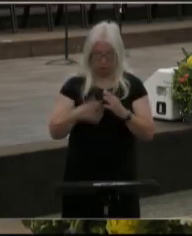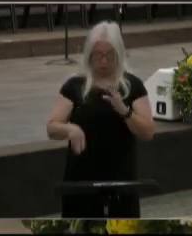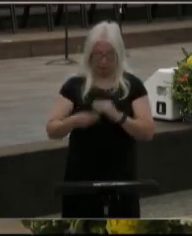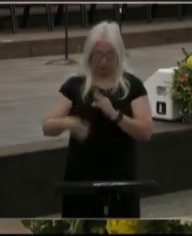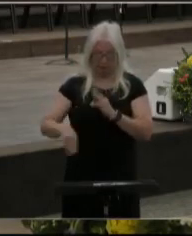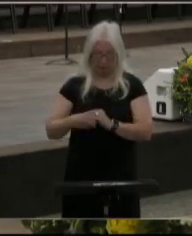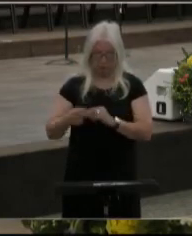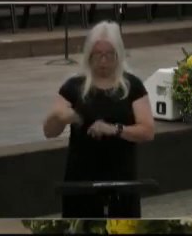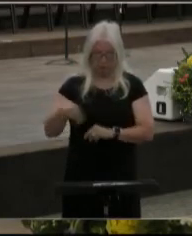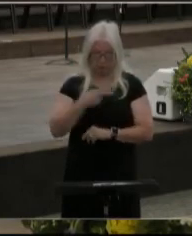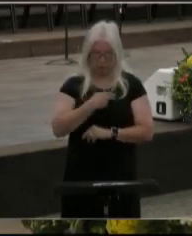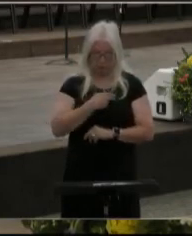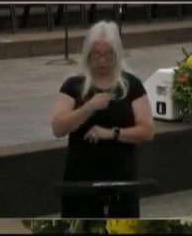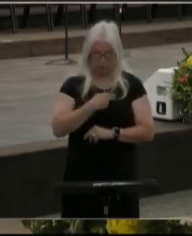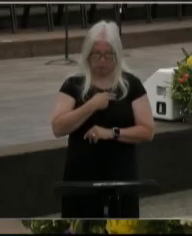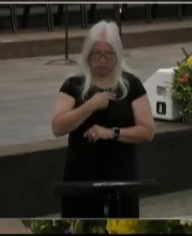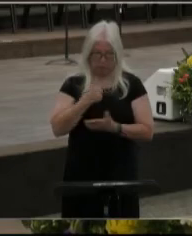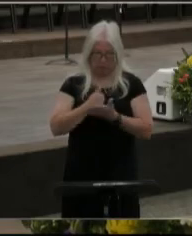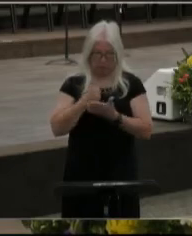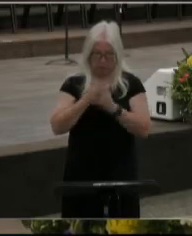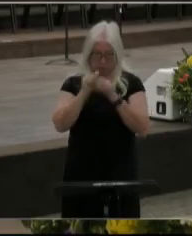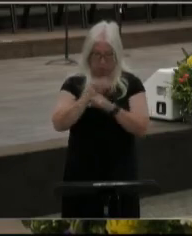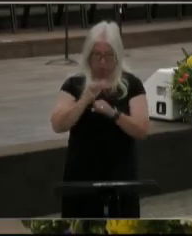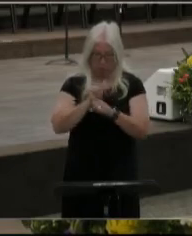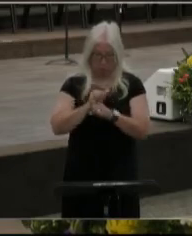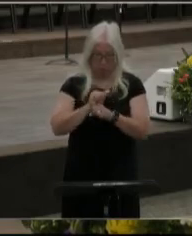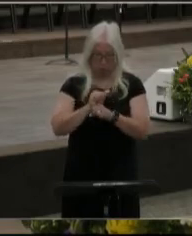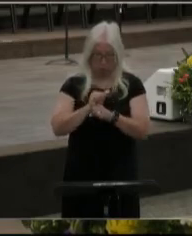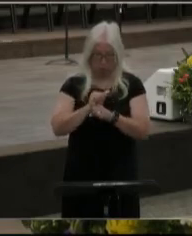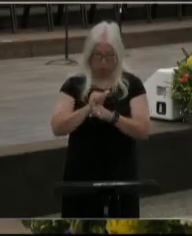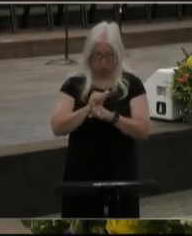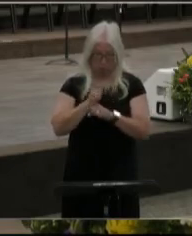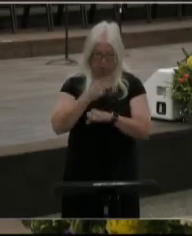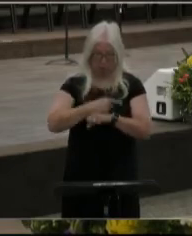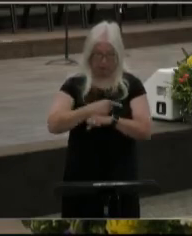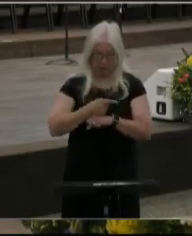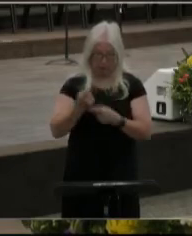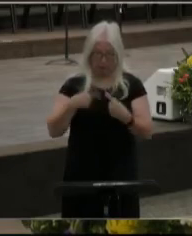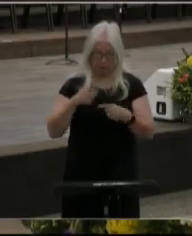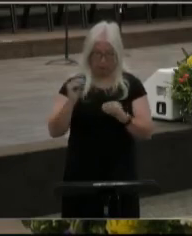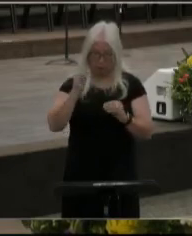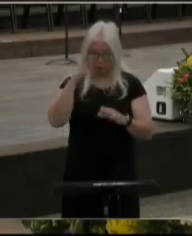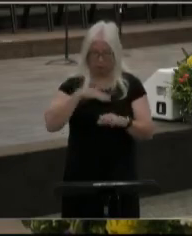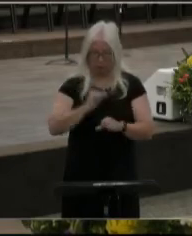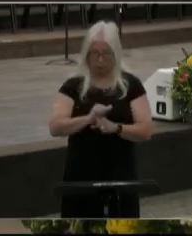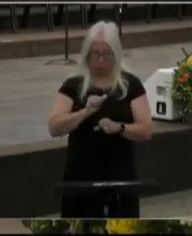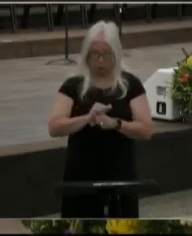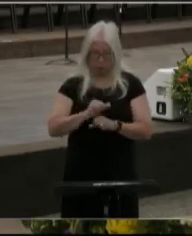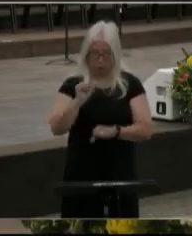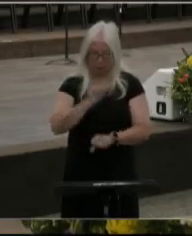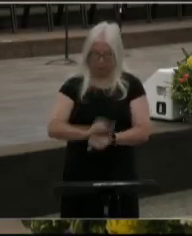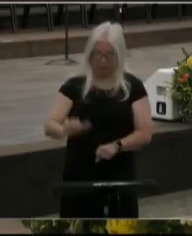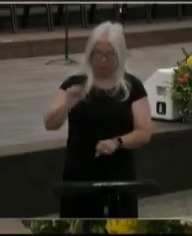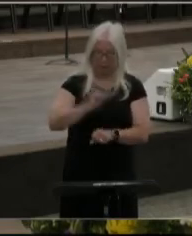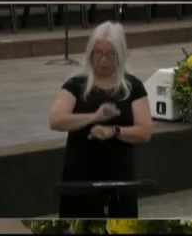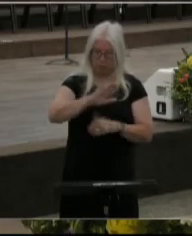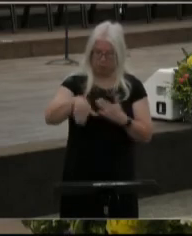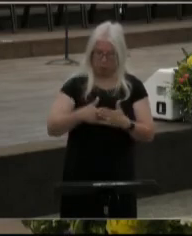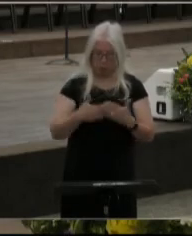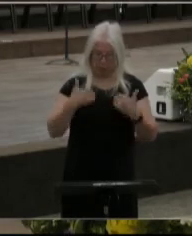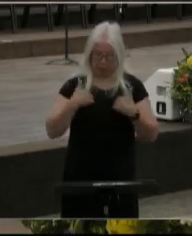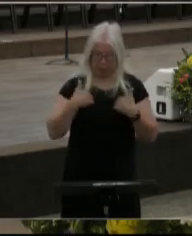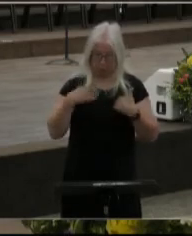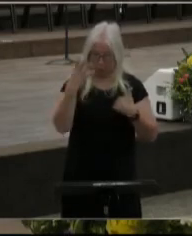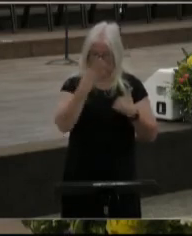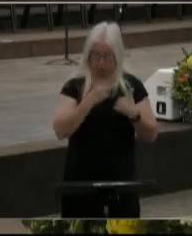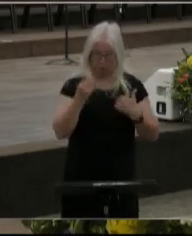things will be added unto us. Help us to work, O Father, while it's yet day, for the night cometh when no man can work. We're to labor with all this within us. So many